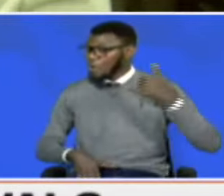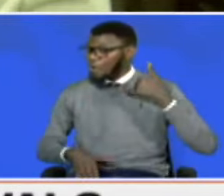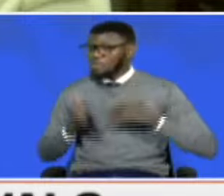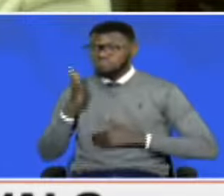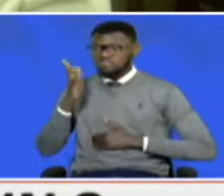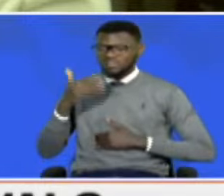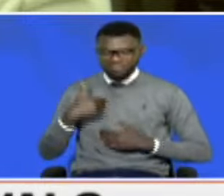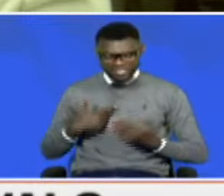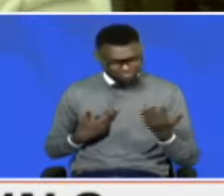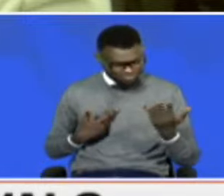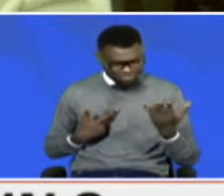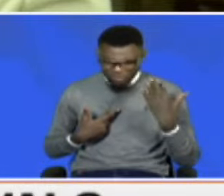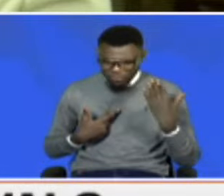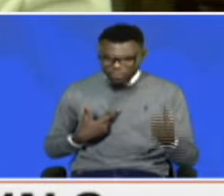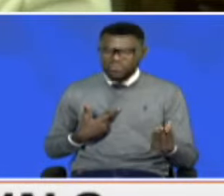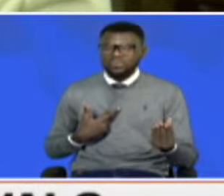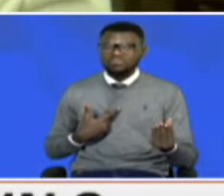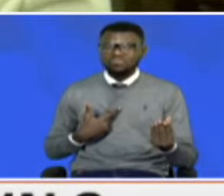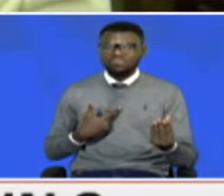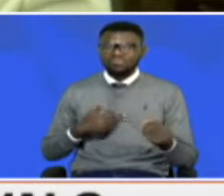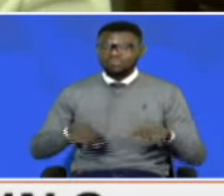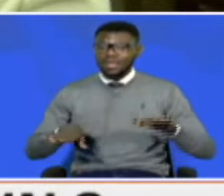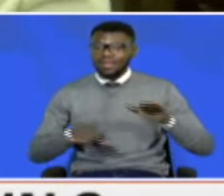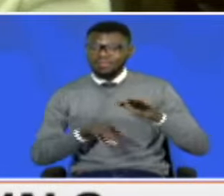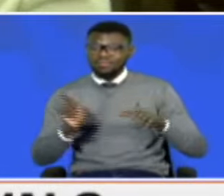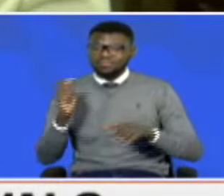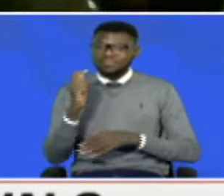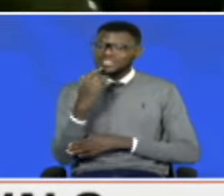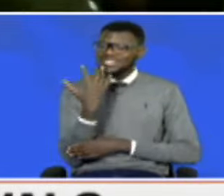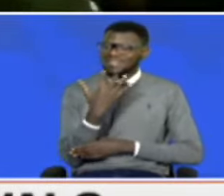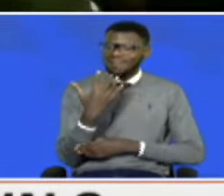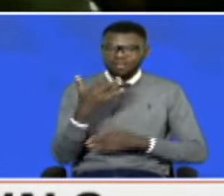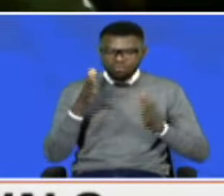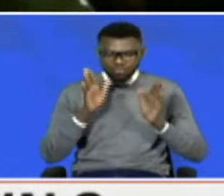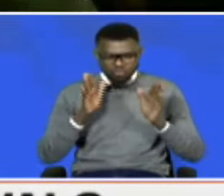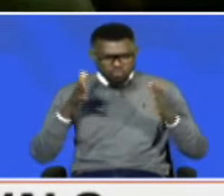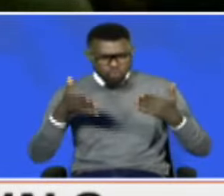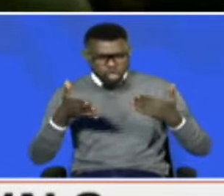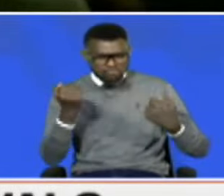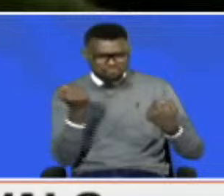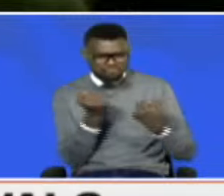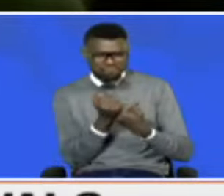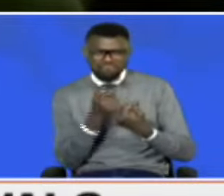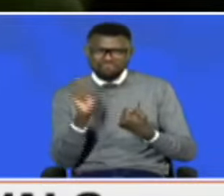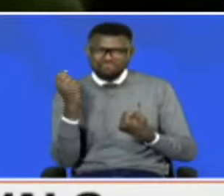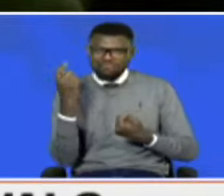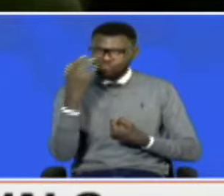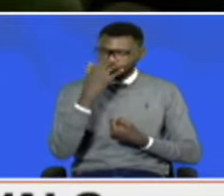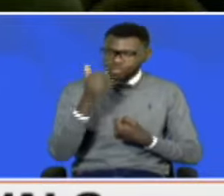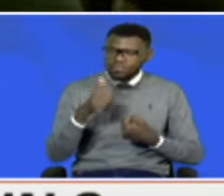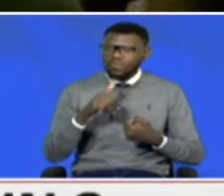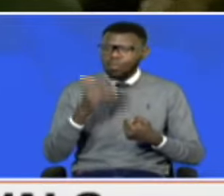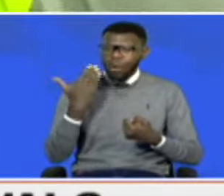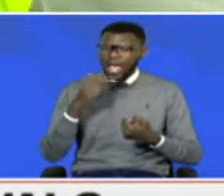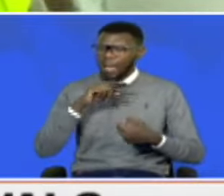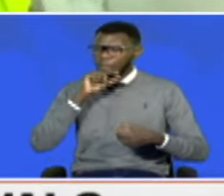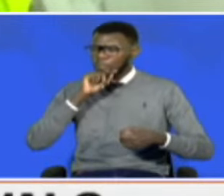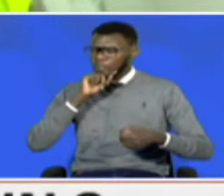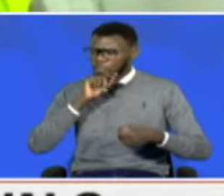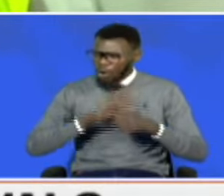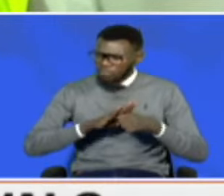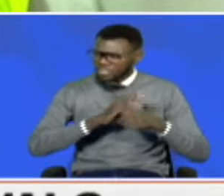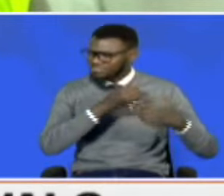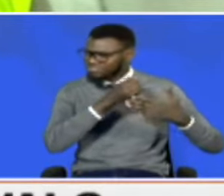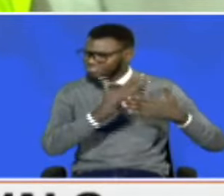The DP reiterated that his focus for now was in supporting President William Ruto to deliver their electoral promises.